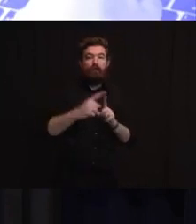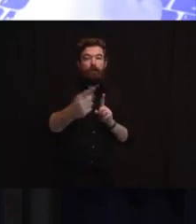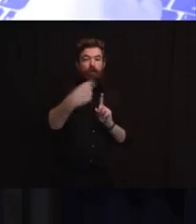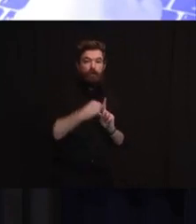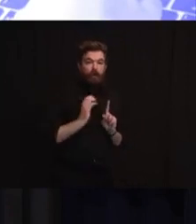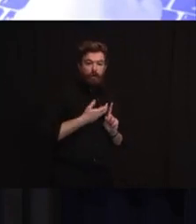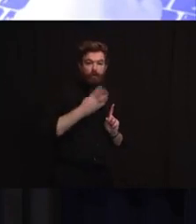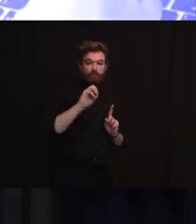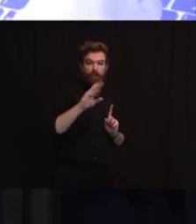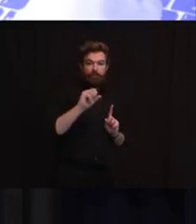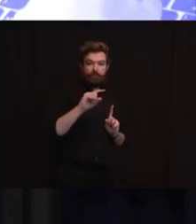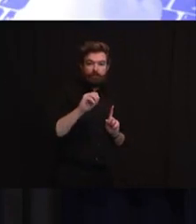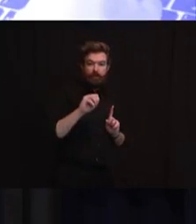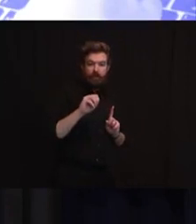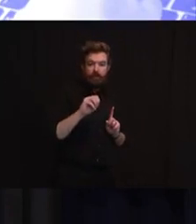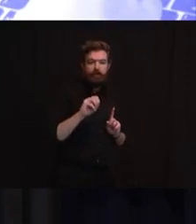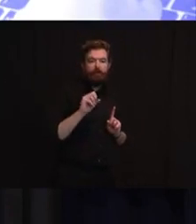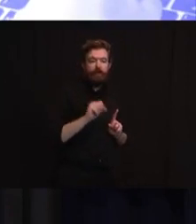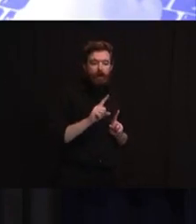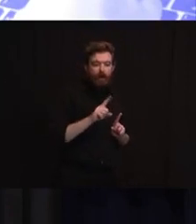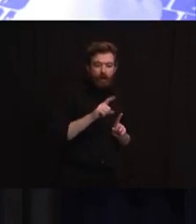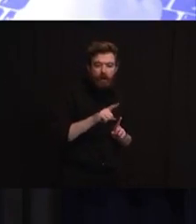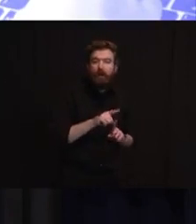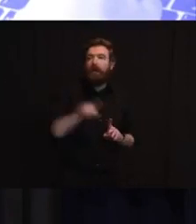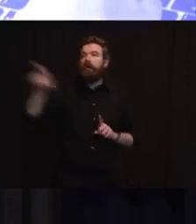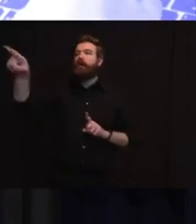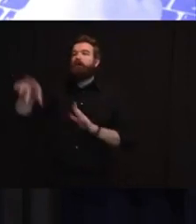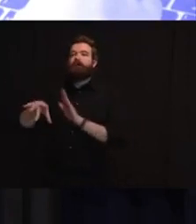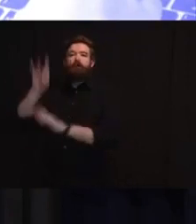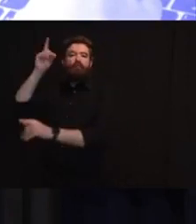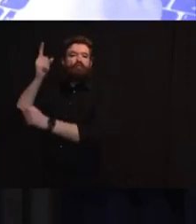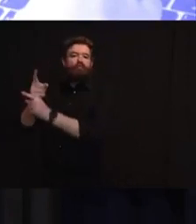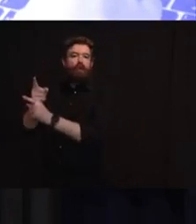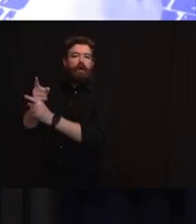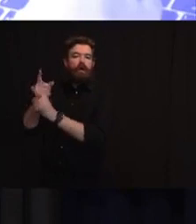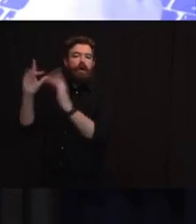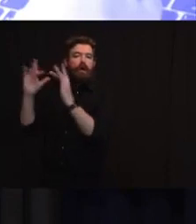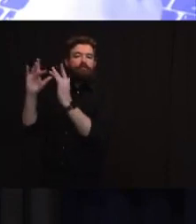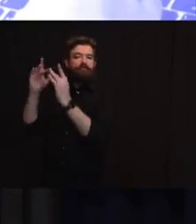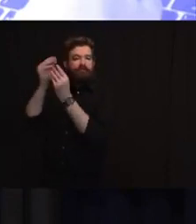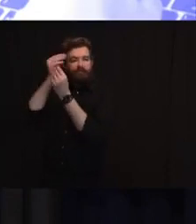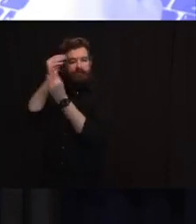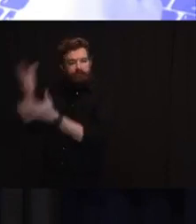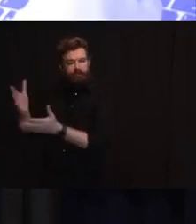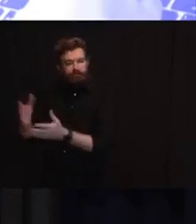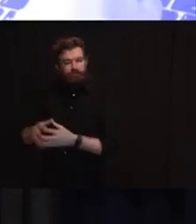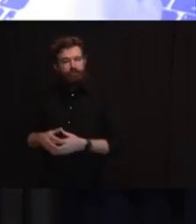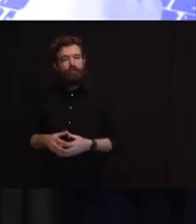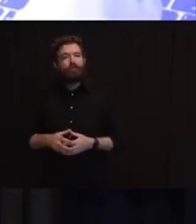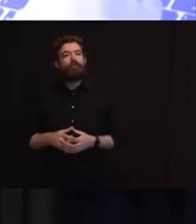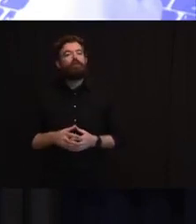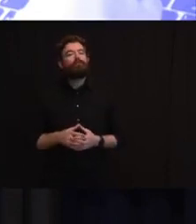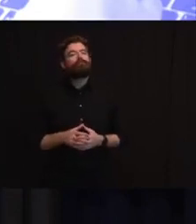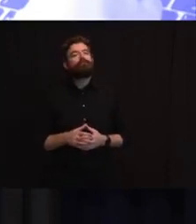robocall already up and running. I don't have the number, but that's been under development.